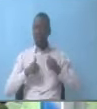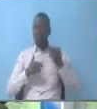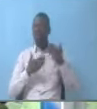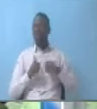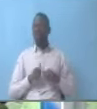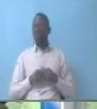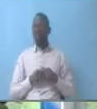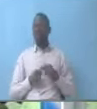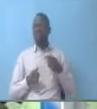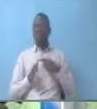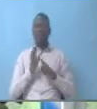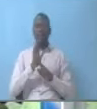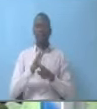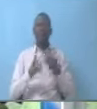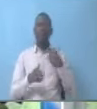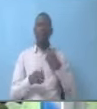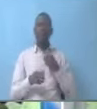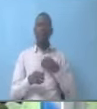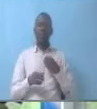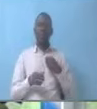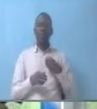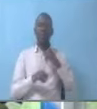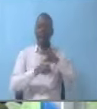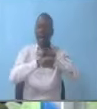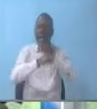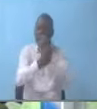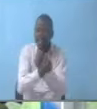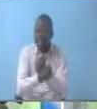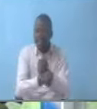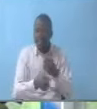unceremoniously taken from their homes,